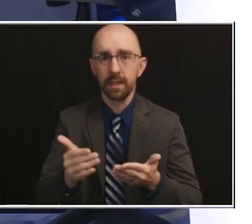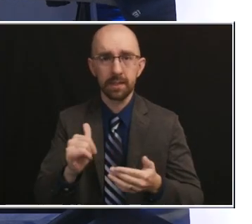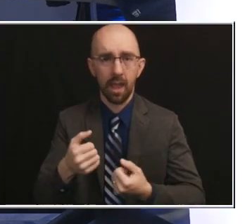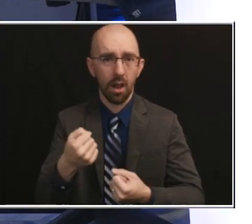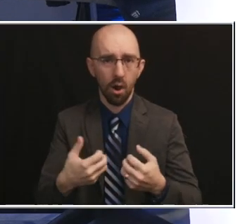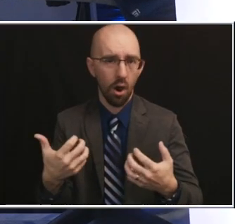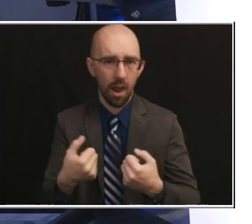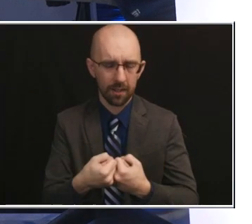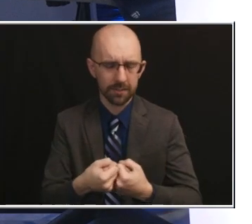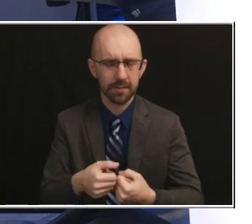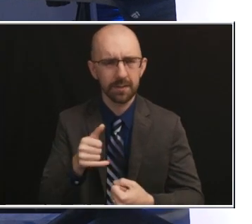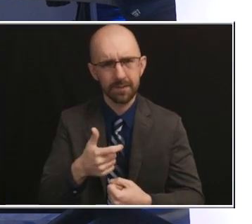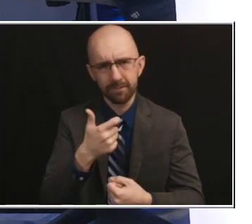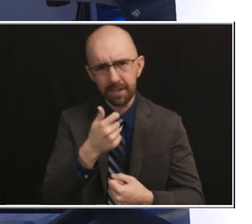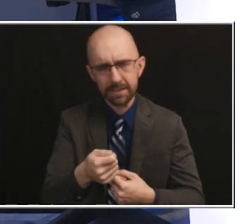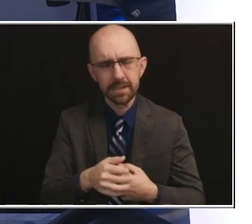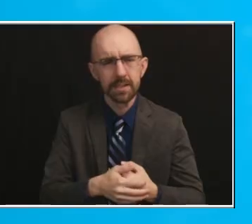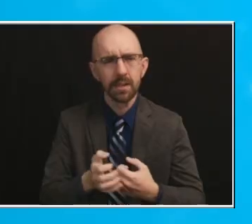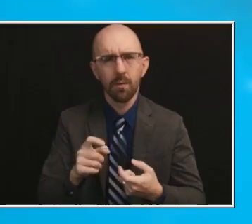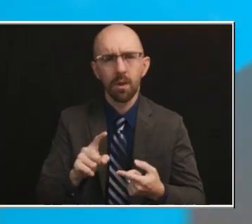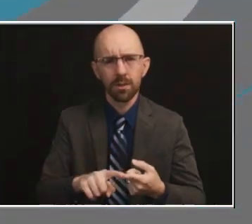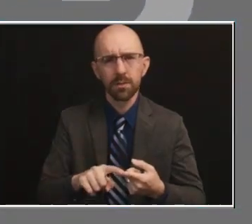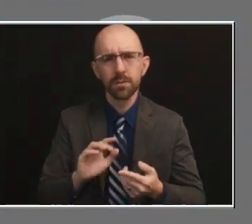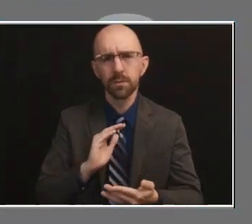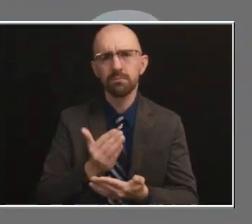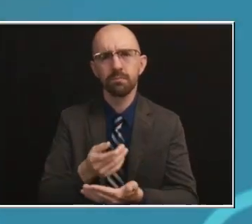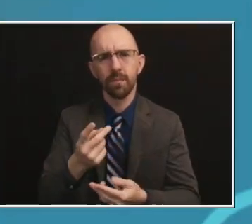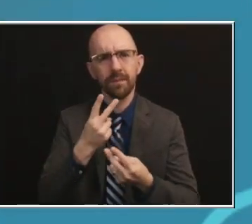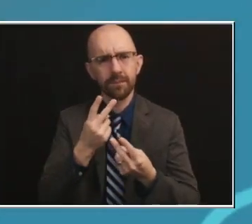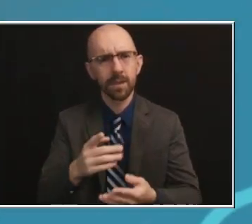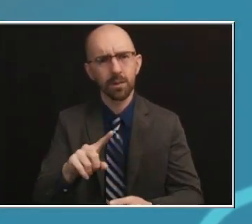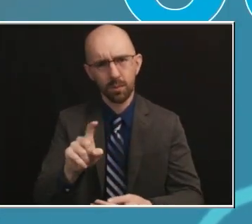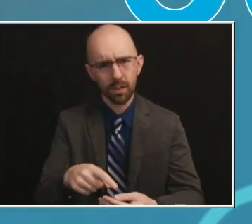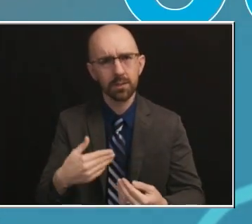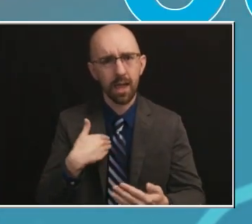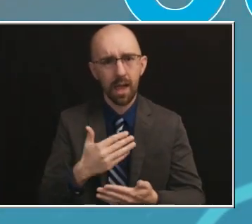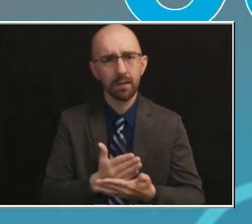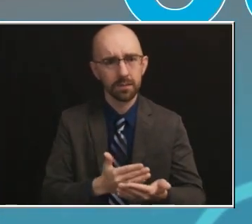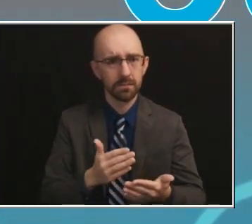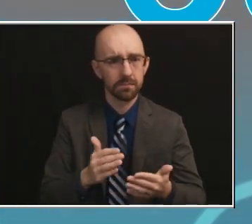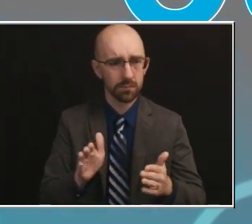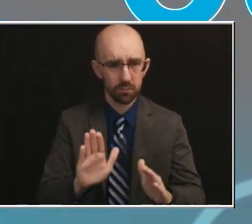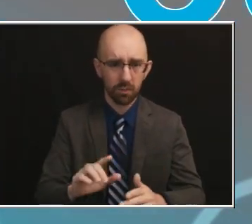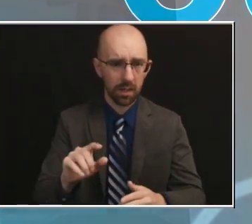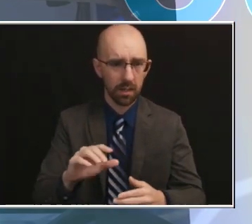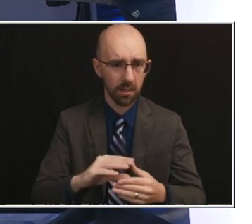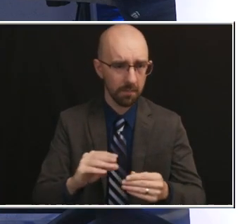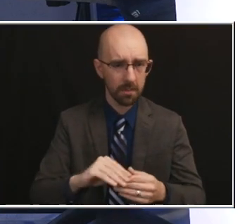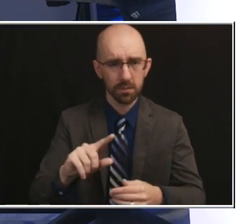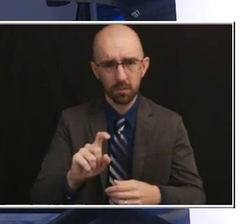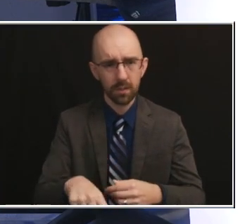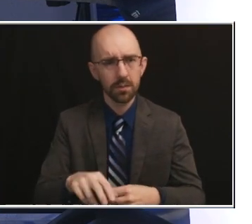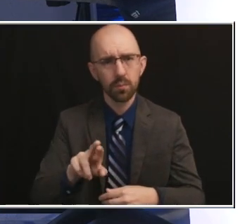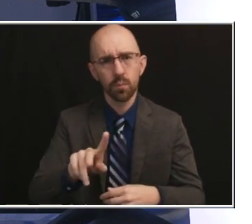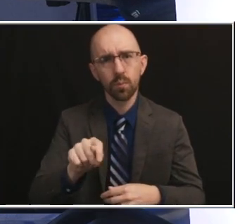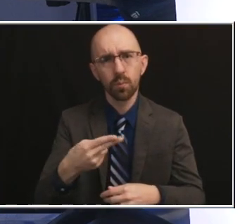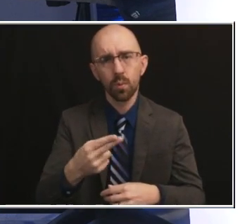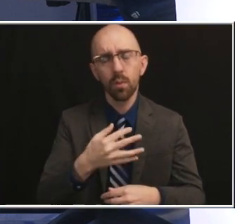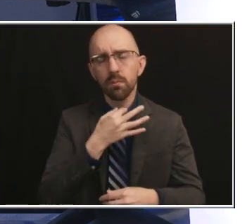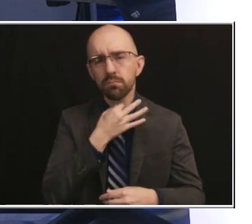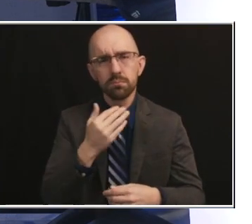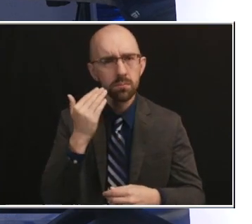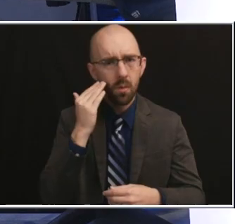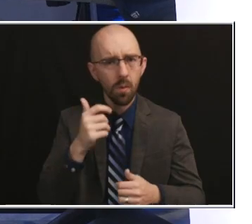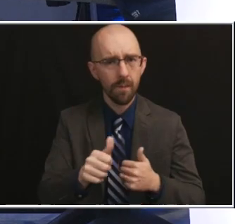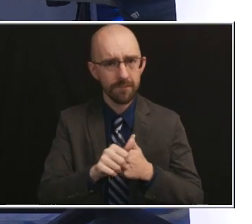fascinating. I want to get to some of our viewer questions because we have some very good questions and comments. Ruth wants to know, are there follow-up appointments